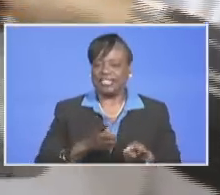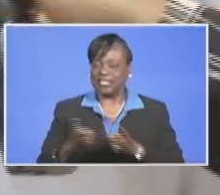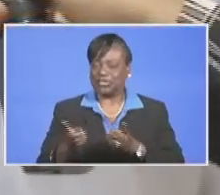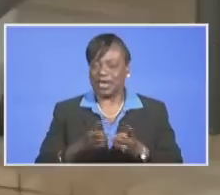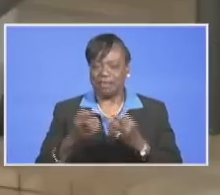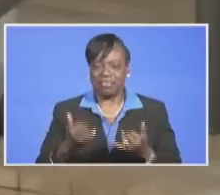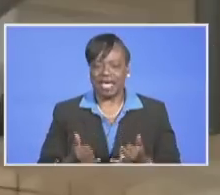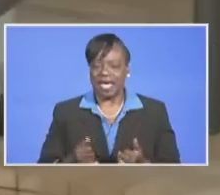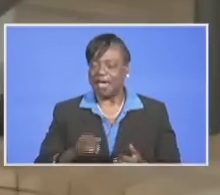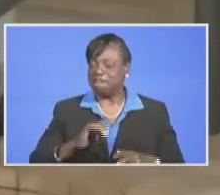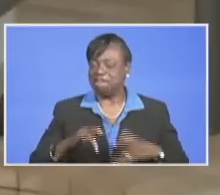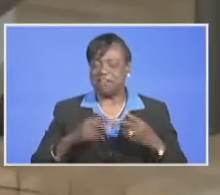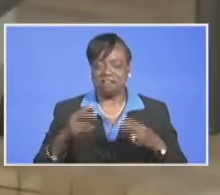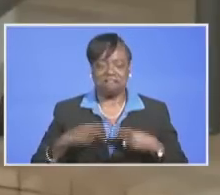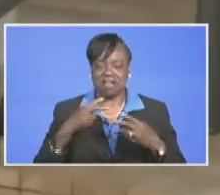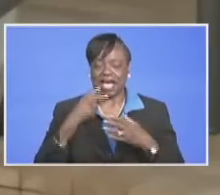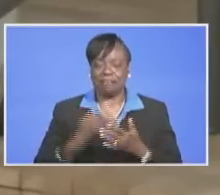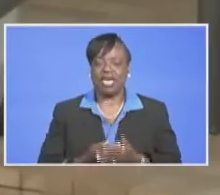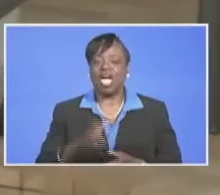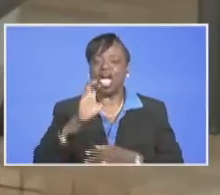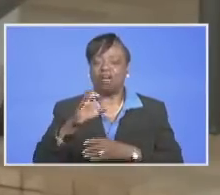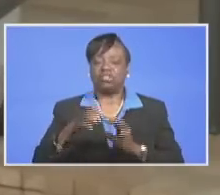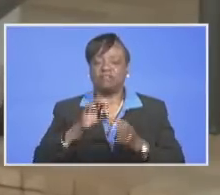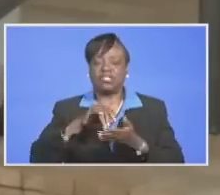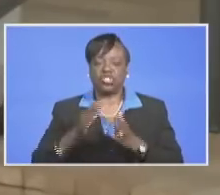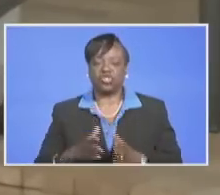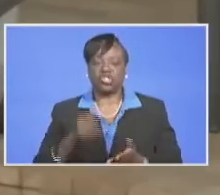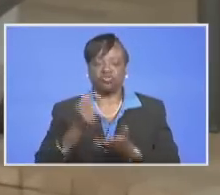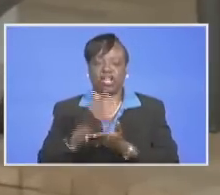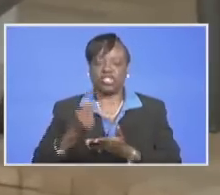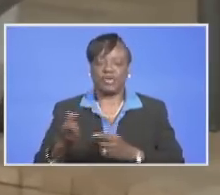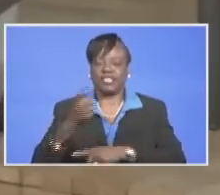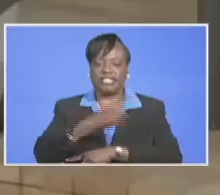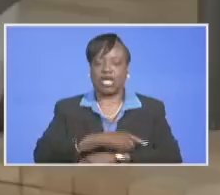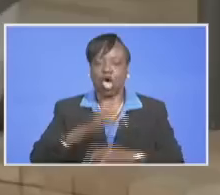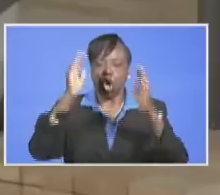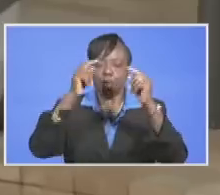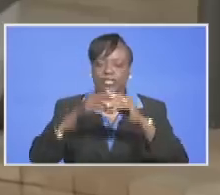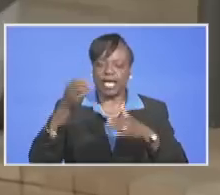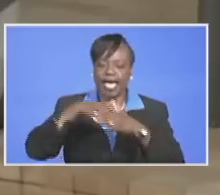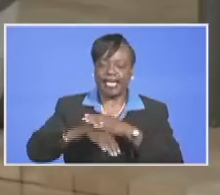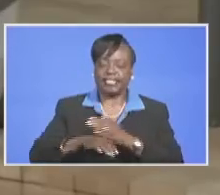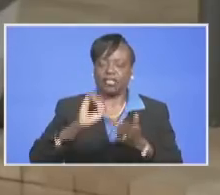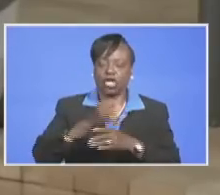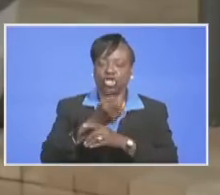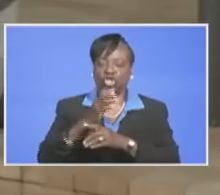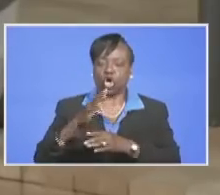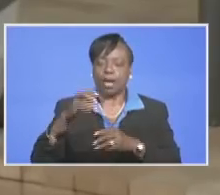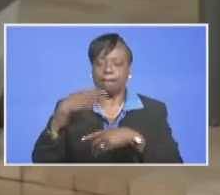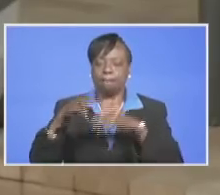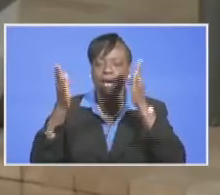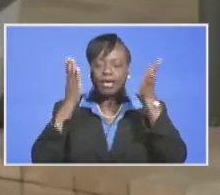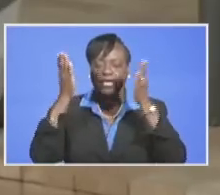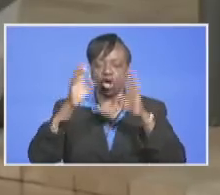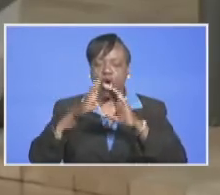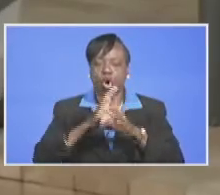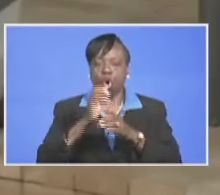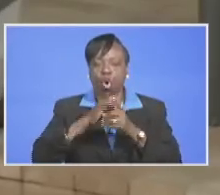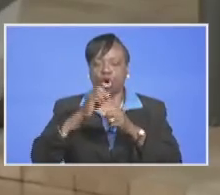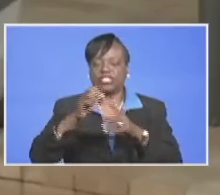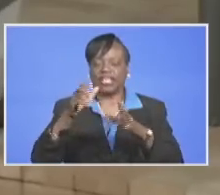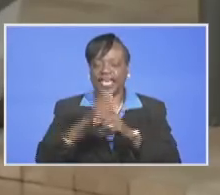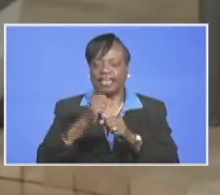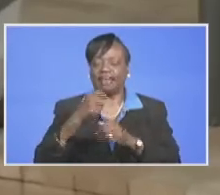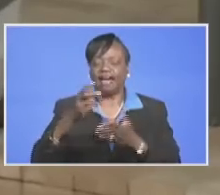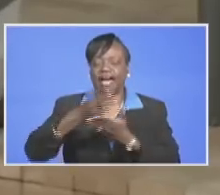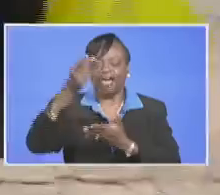excited. Hundreds of students graduate today, hoping to enter the job market or to pursue higher education. I'm Crystal Darling,